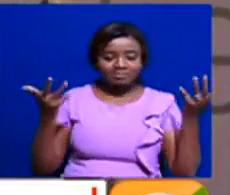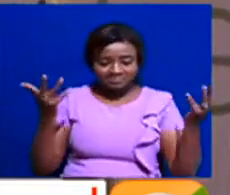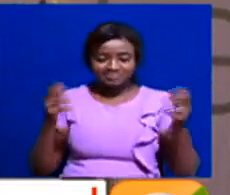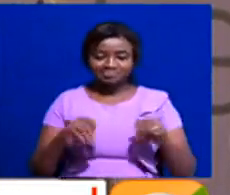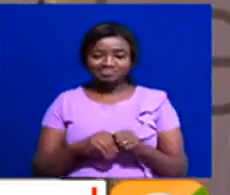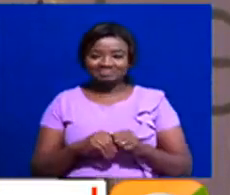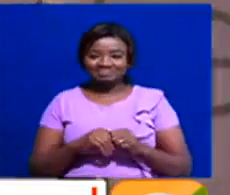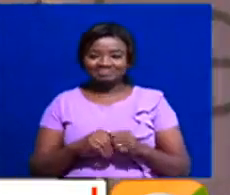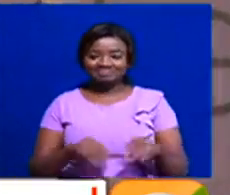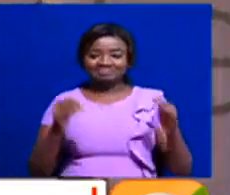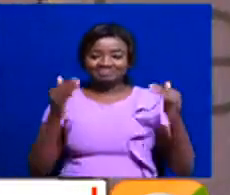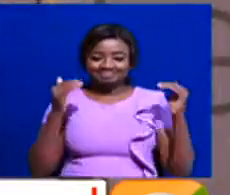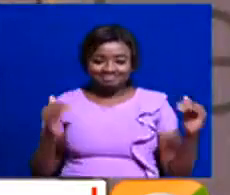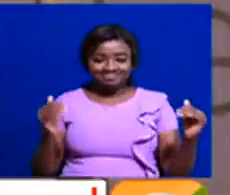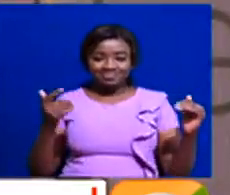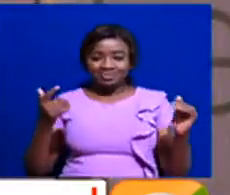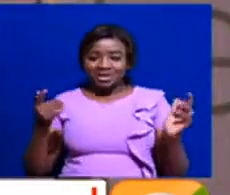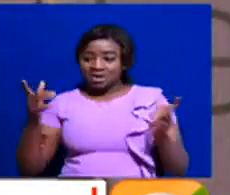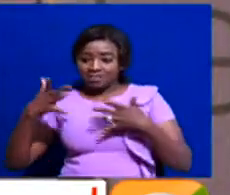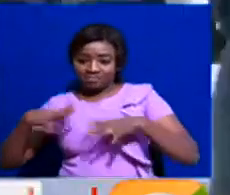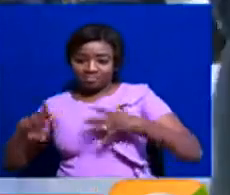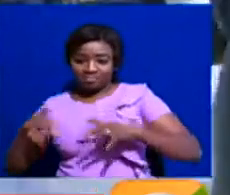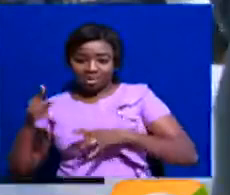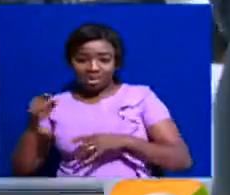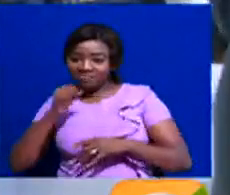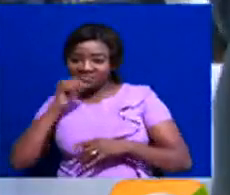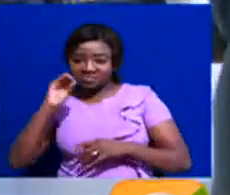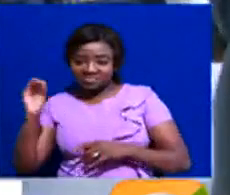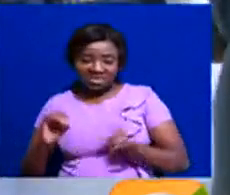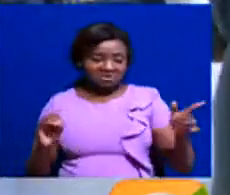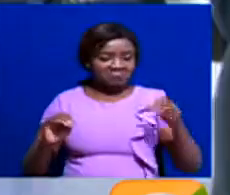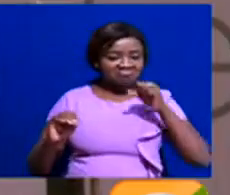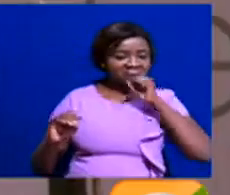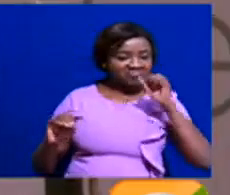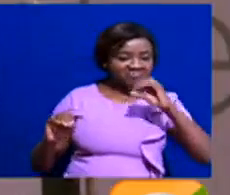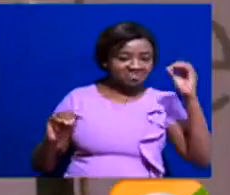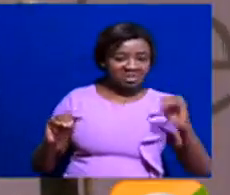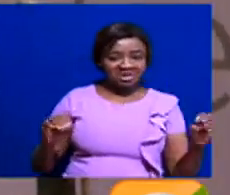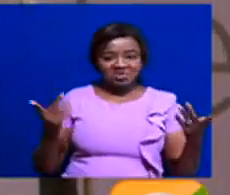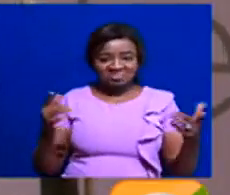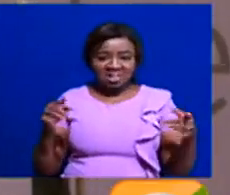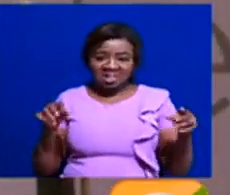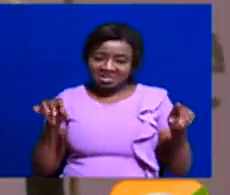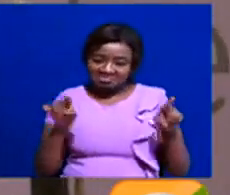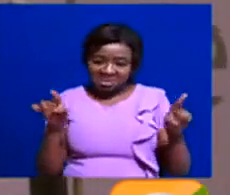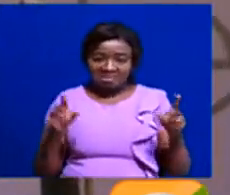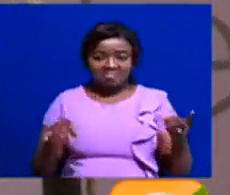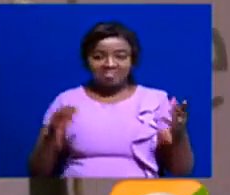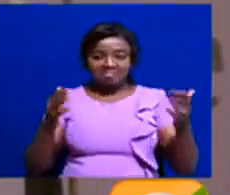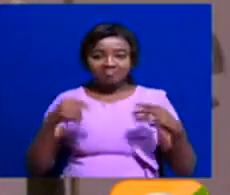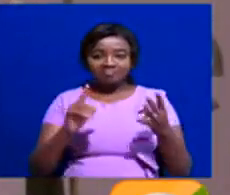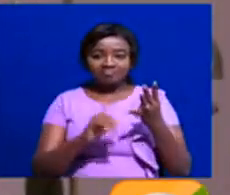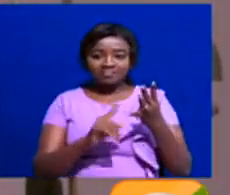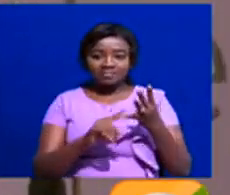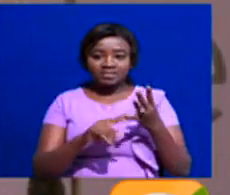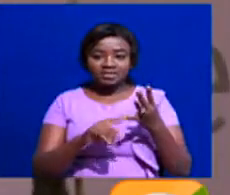have apparently the same population. I think it's around about 50 million. And in regard to this, not only, we